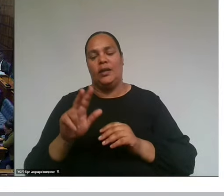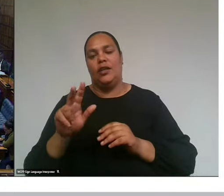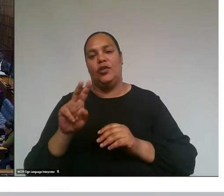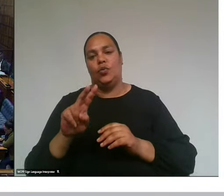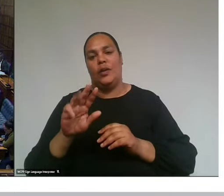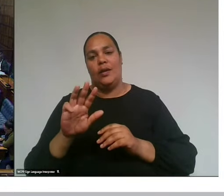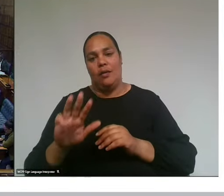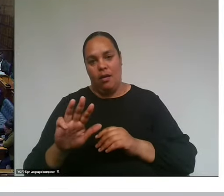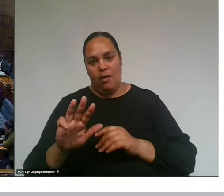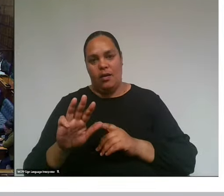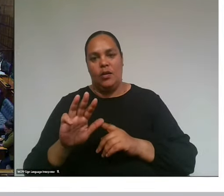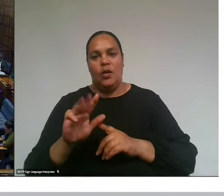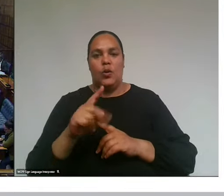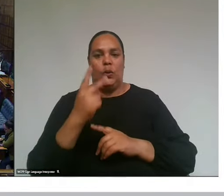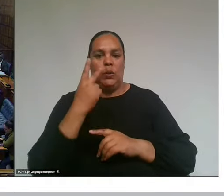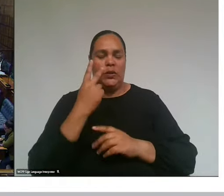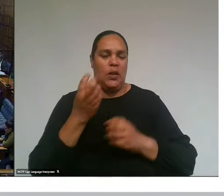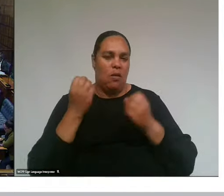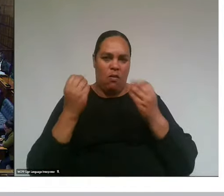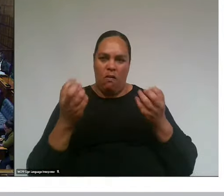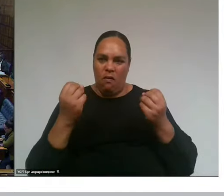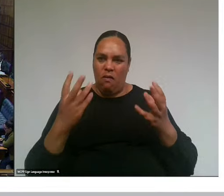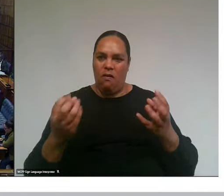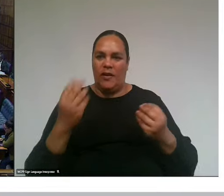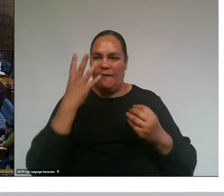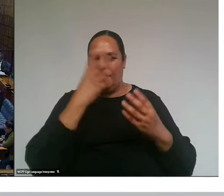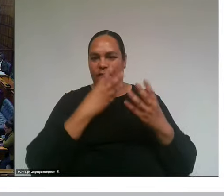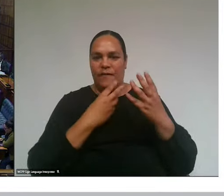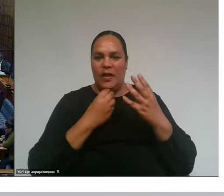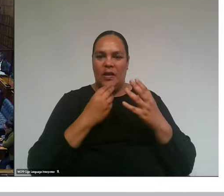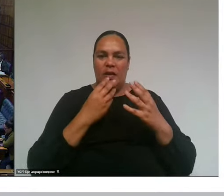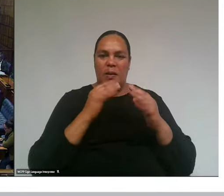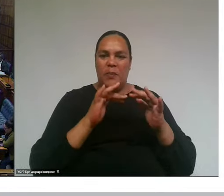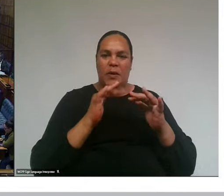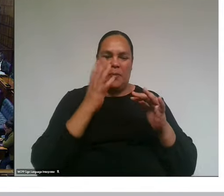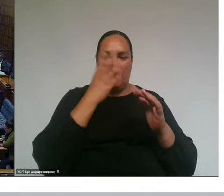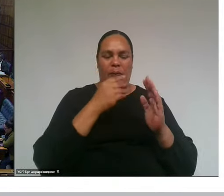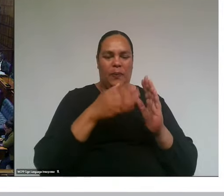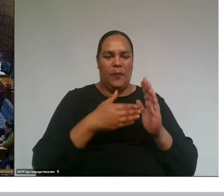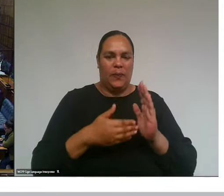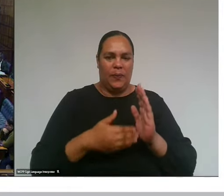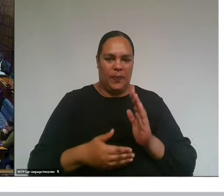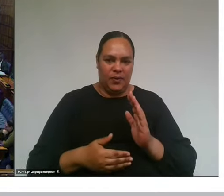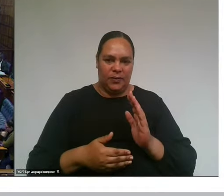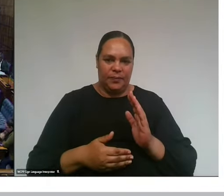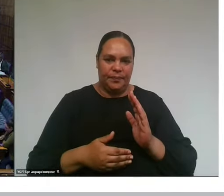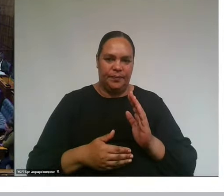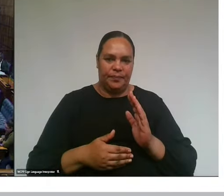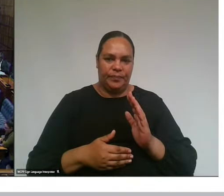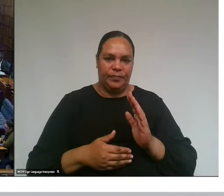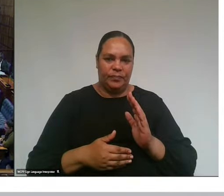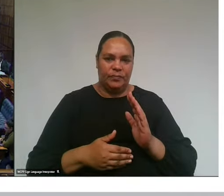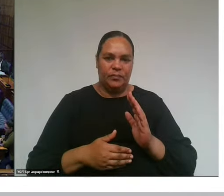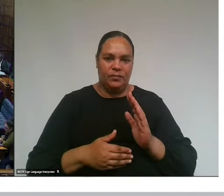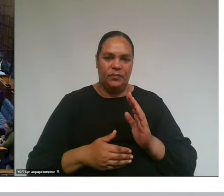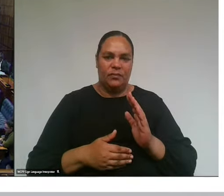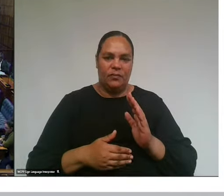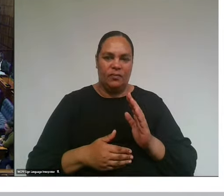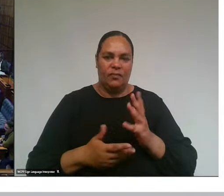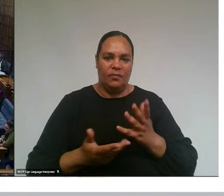29 you see a lot of faces faceless people and you know